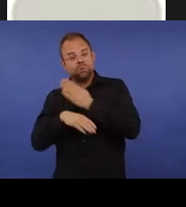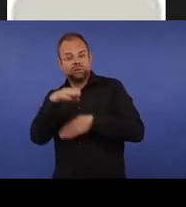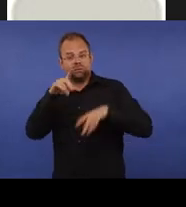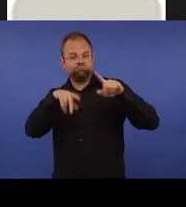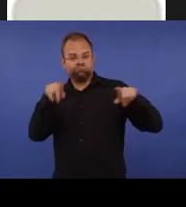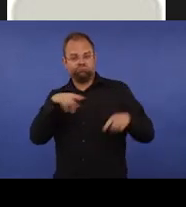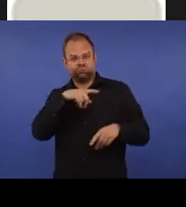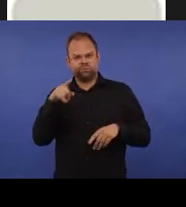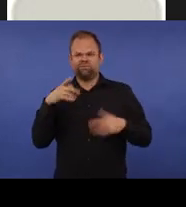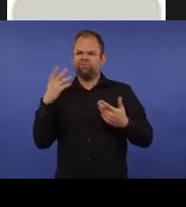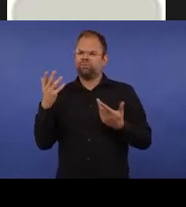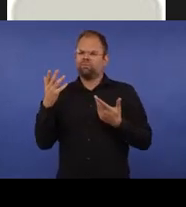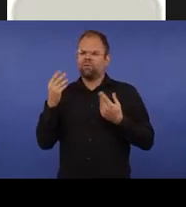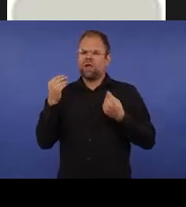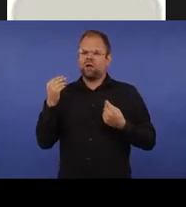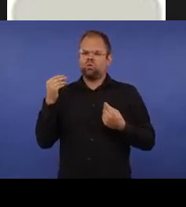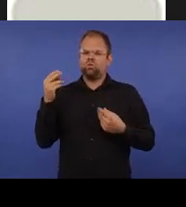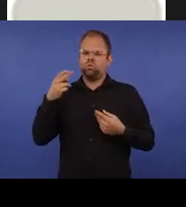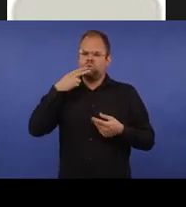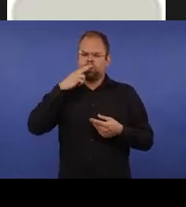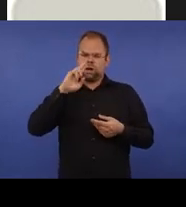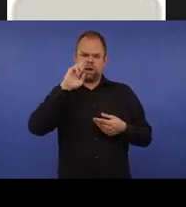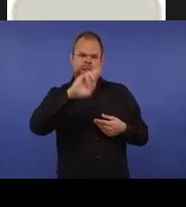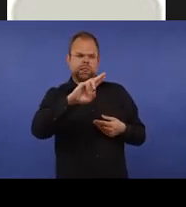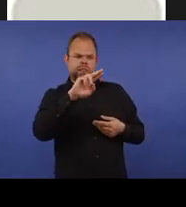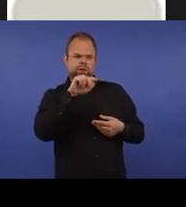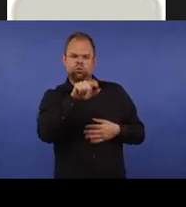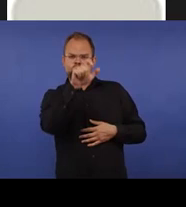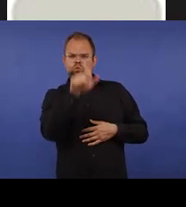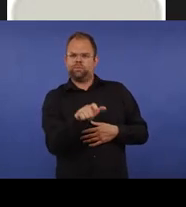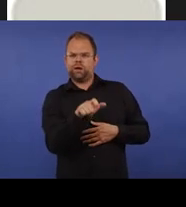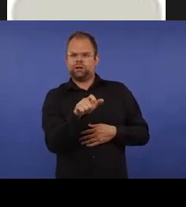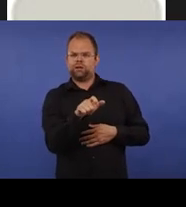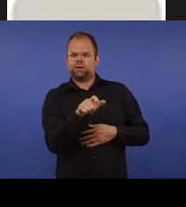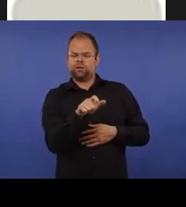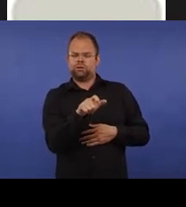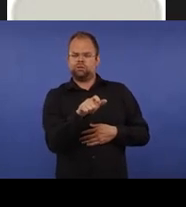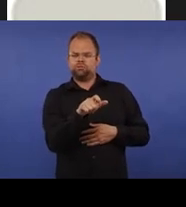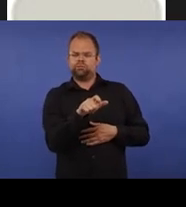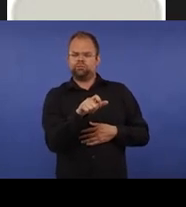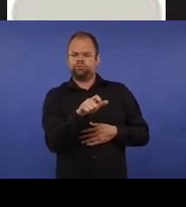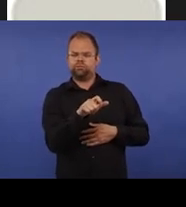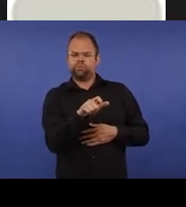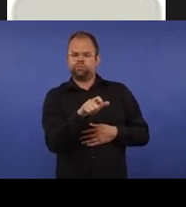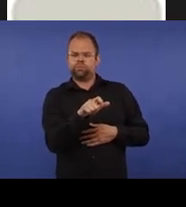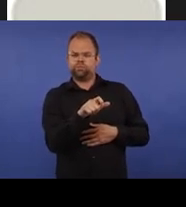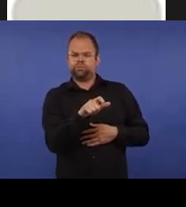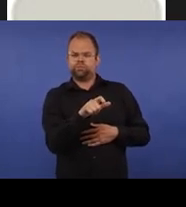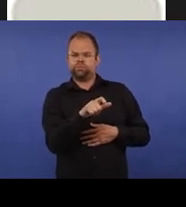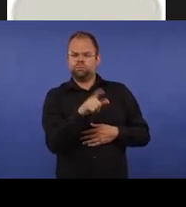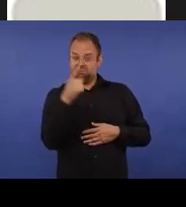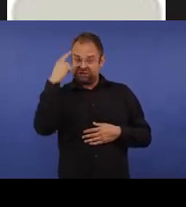do you think that now this is a time to make or label the